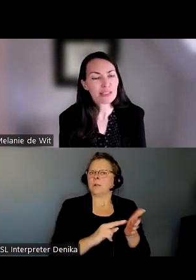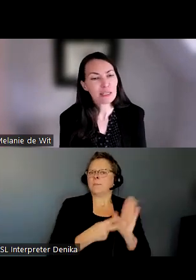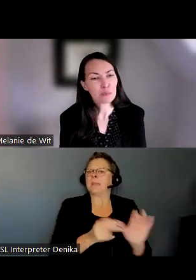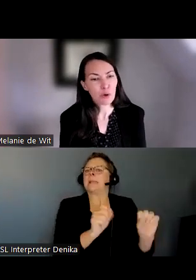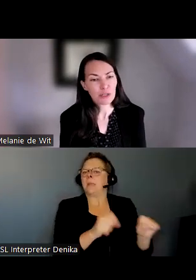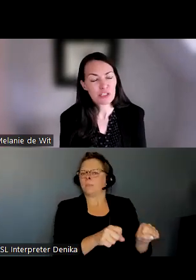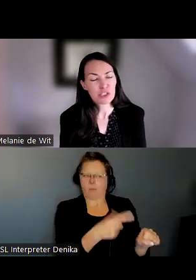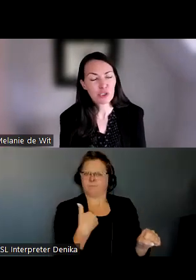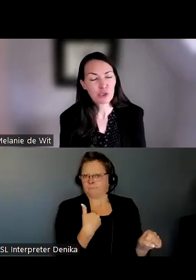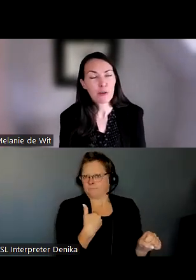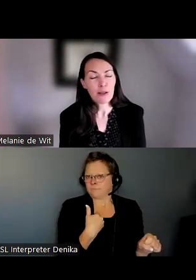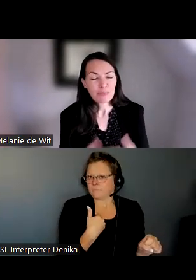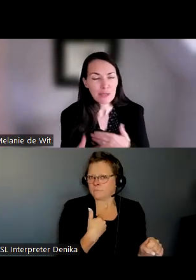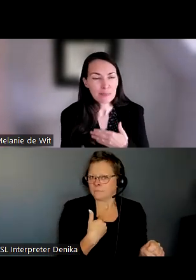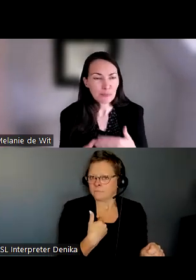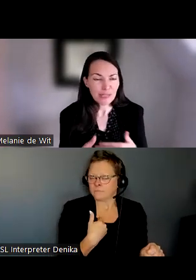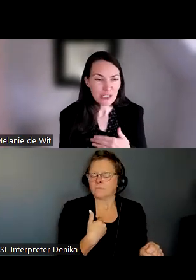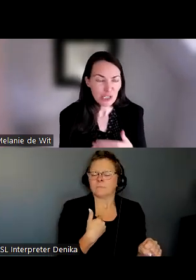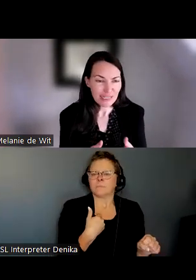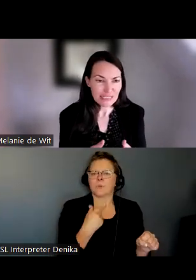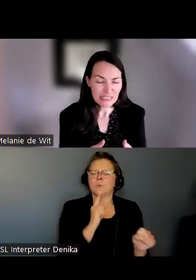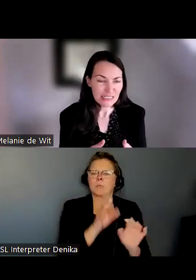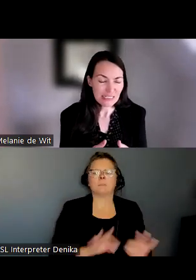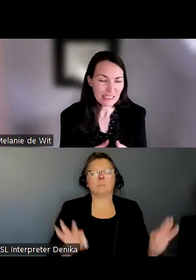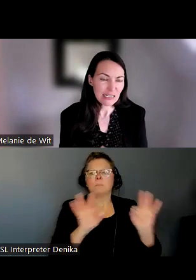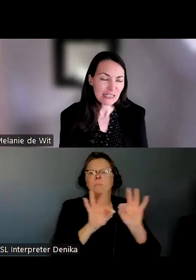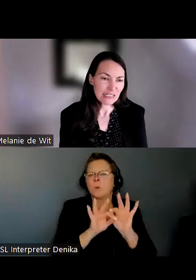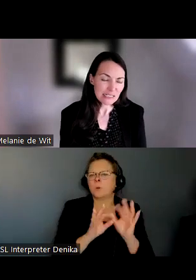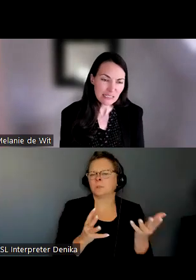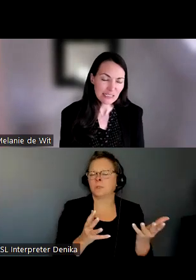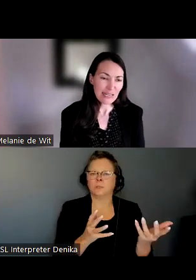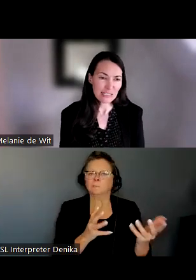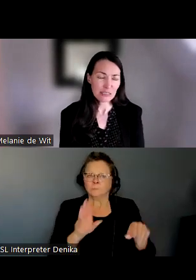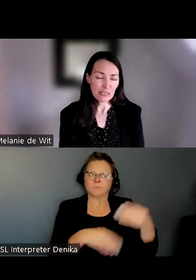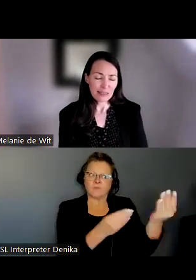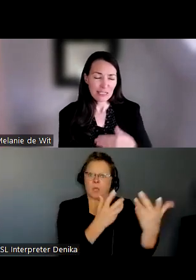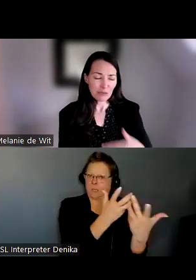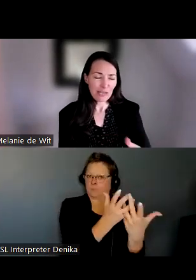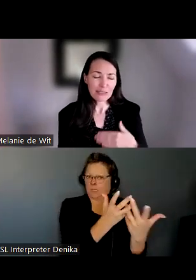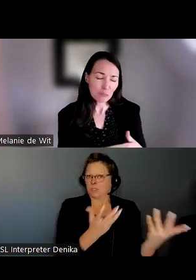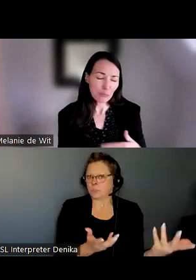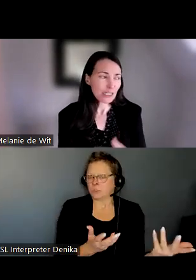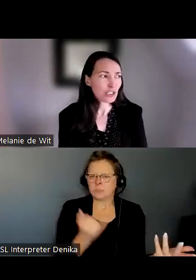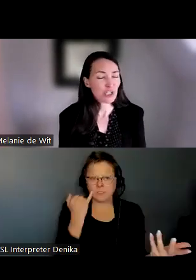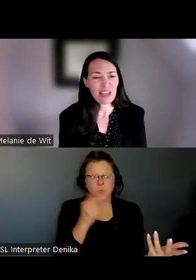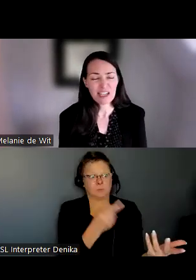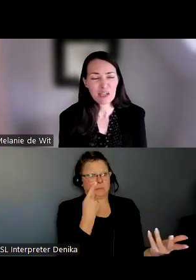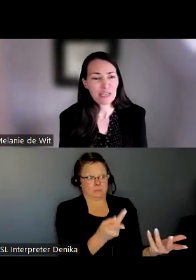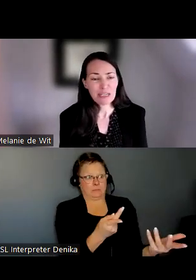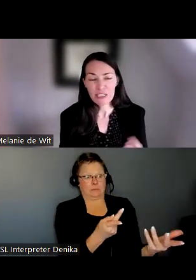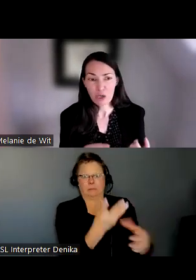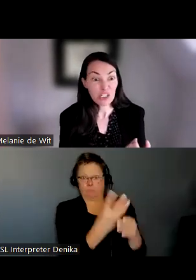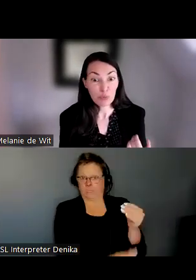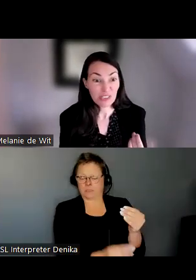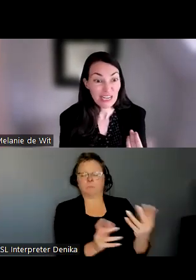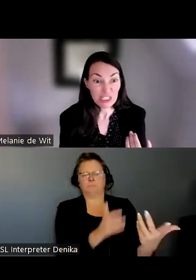So really important to bridge any distance that exists, and that you can bridge, and that can